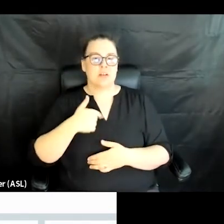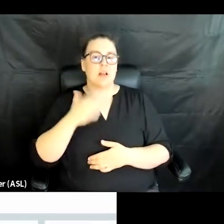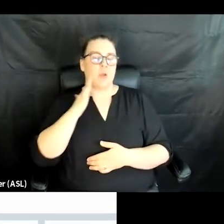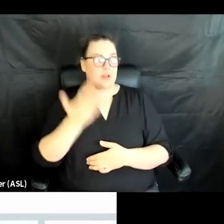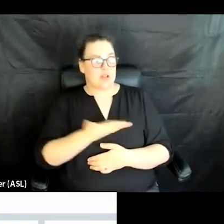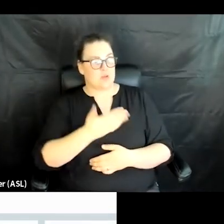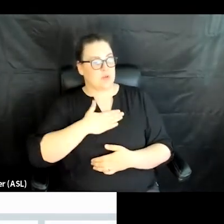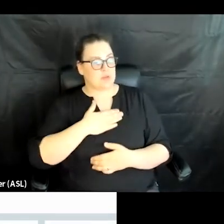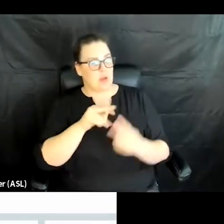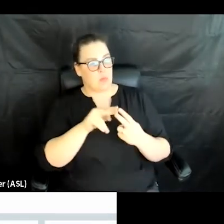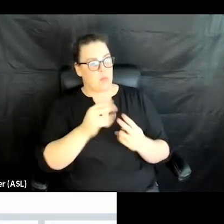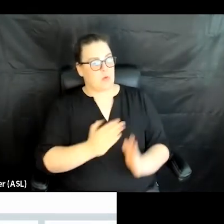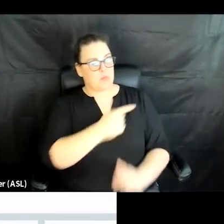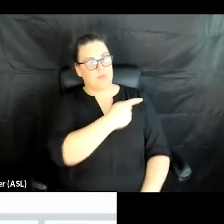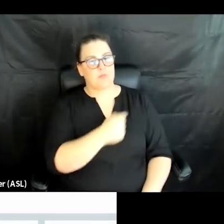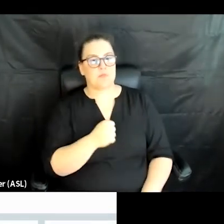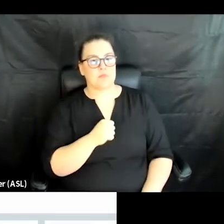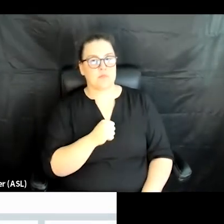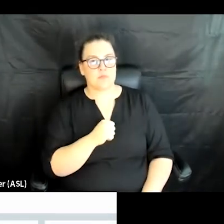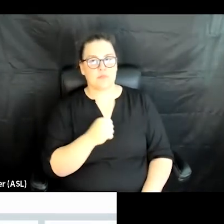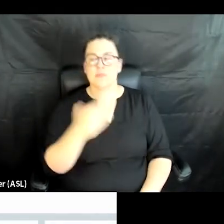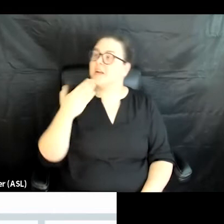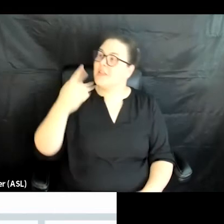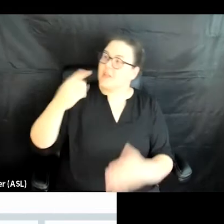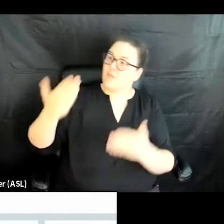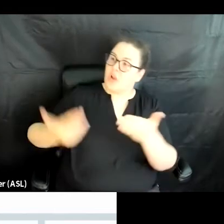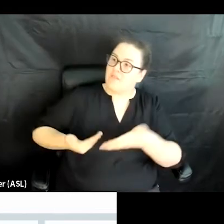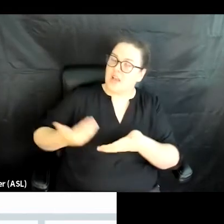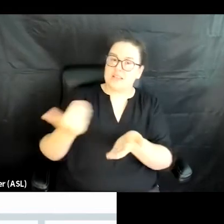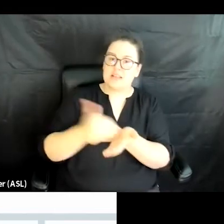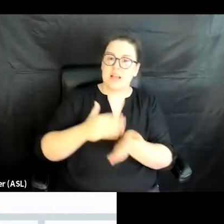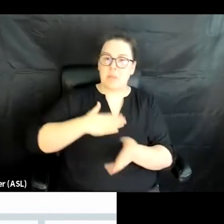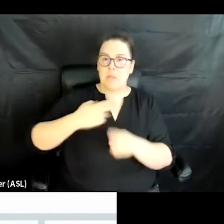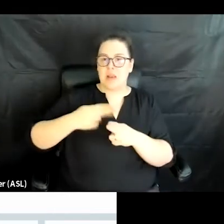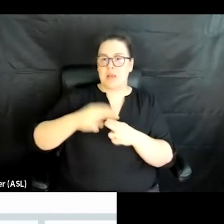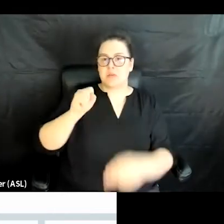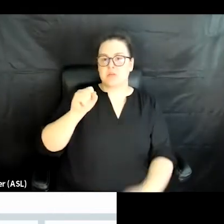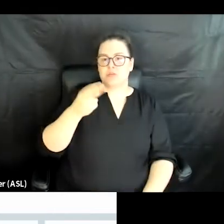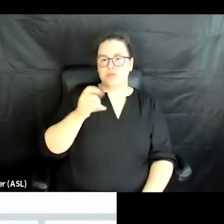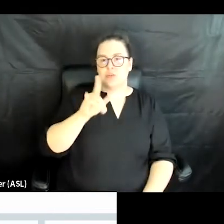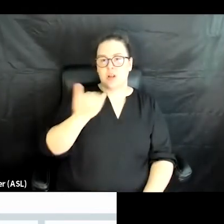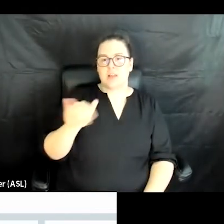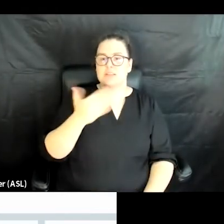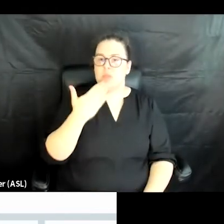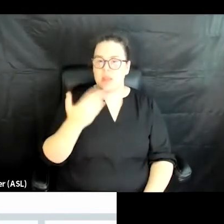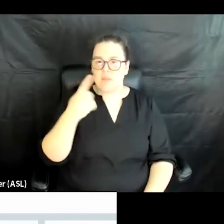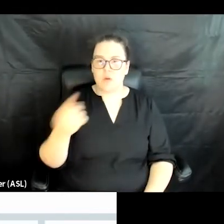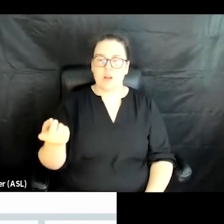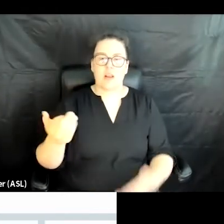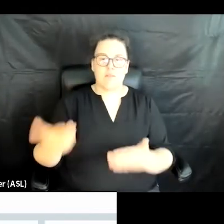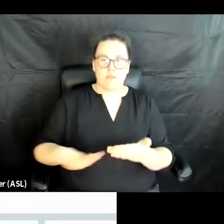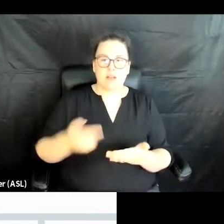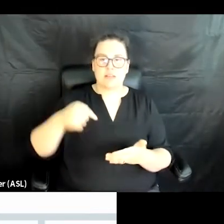colleague. Hi, thank you for inviting us again, Shirley, and thank you for inviting us to this